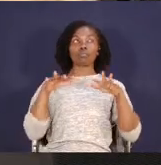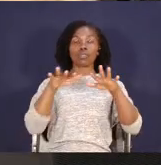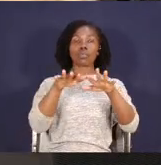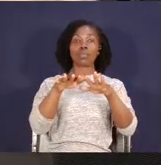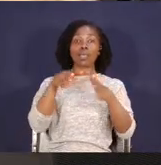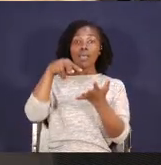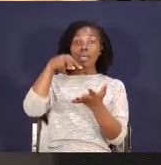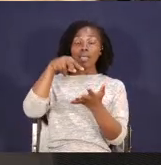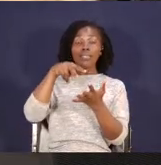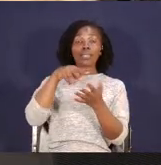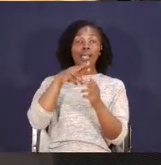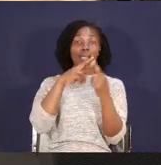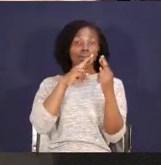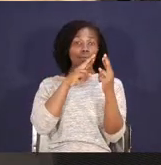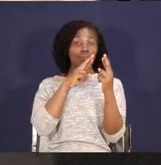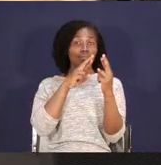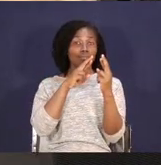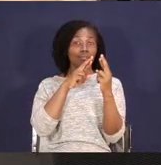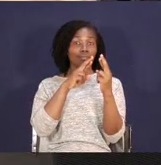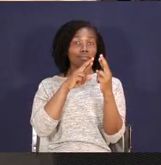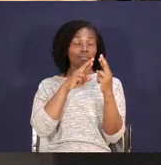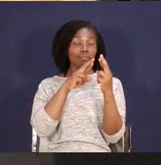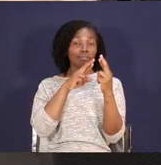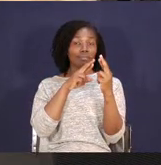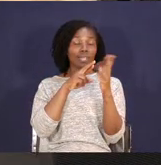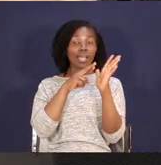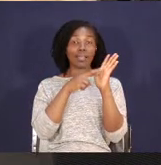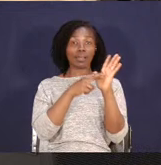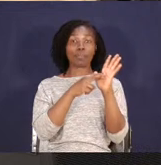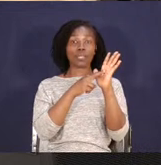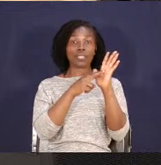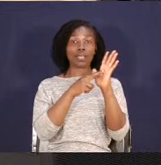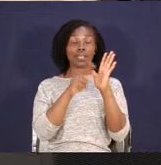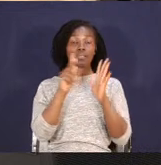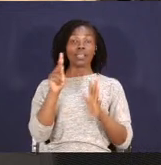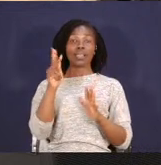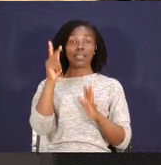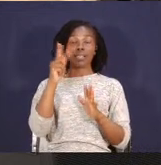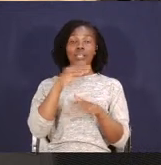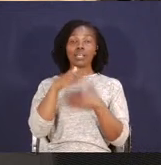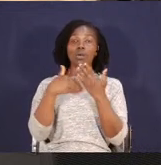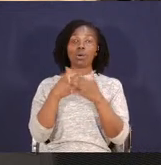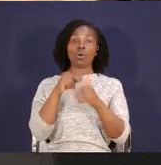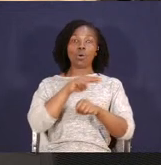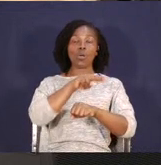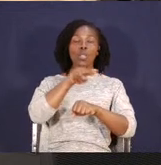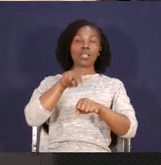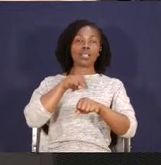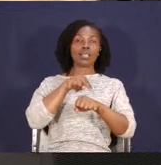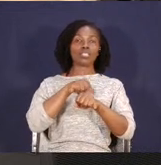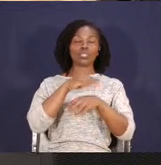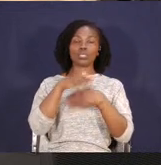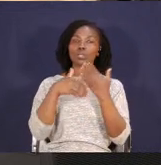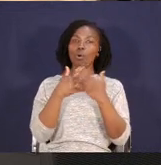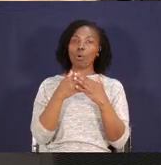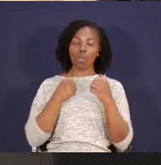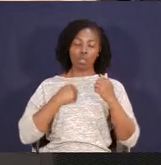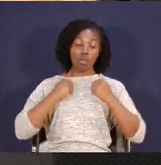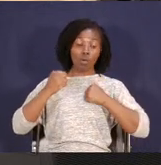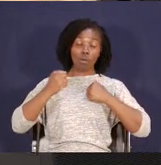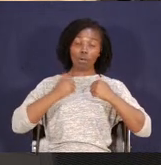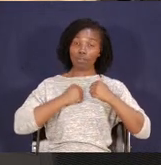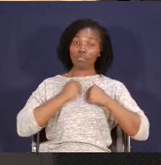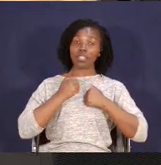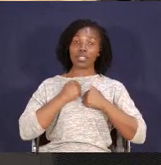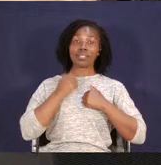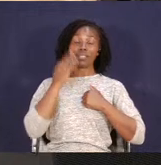hallelujah, addressing people from every nation. And I stand there with every confidence, knowing there's something